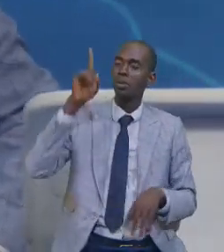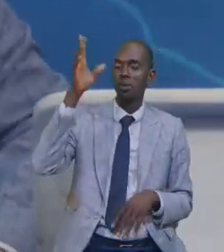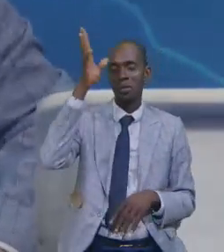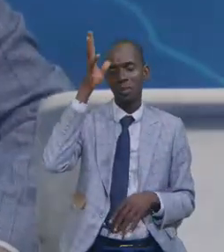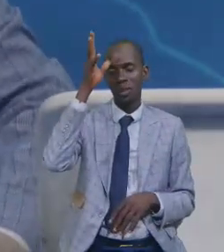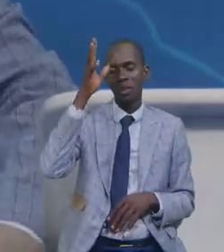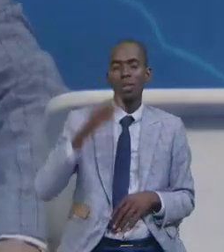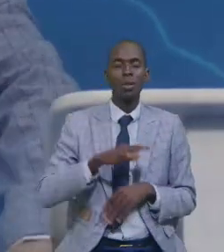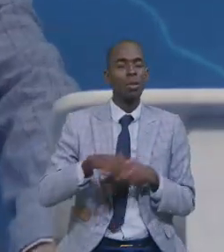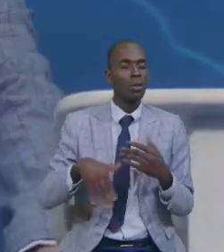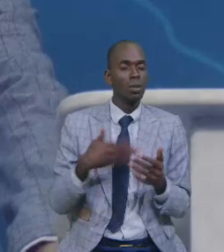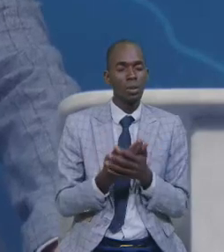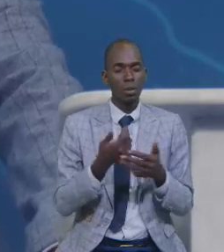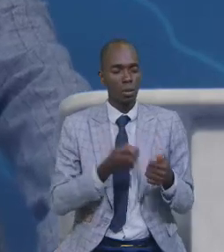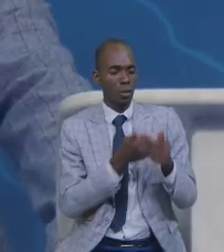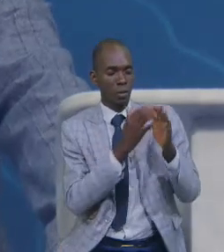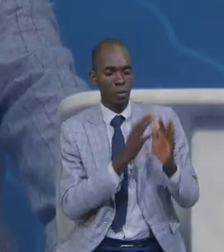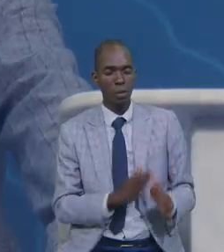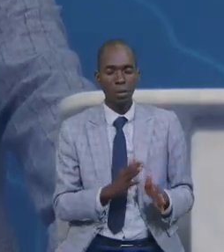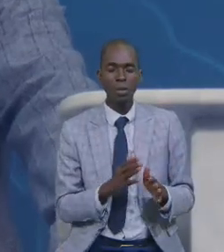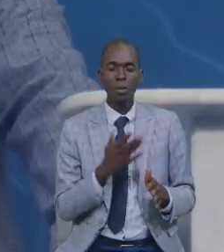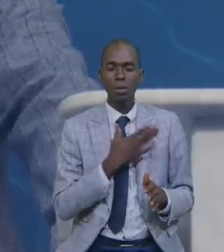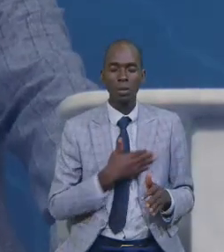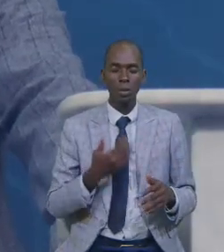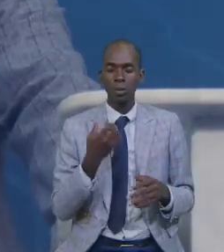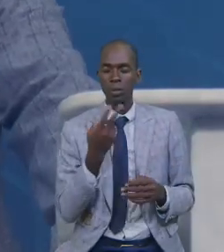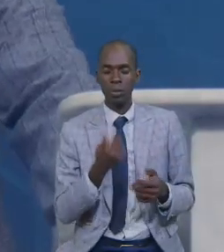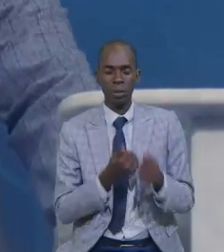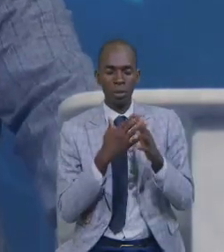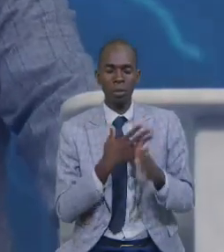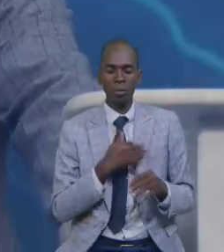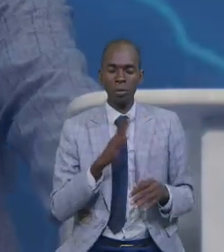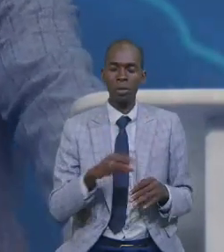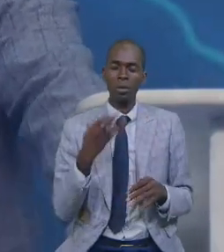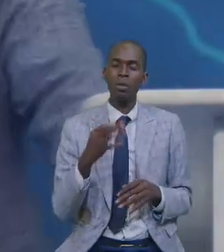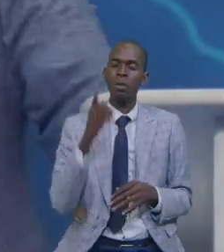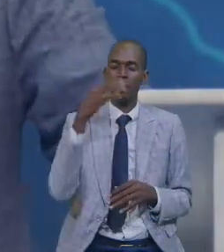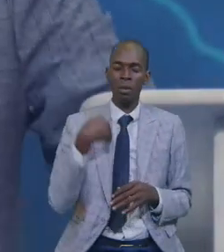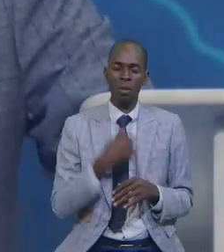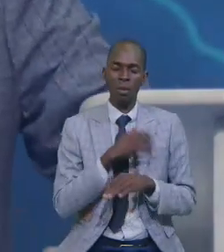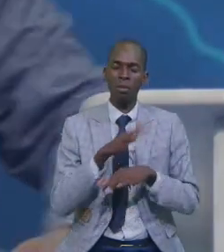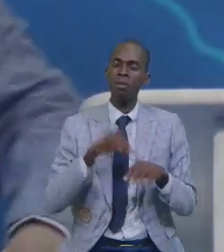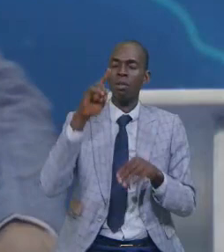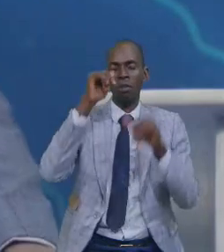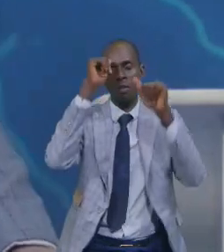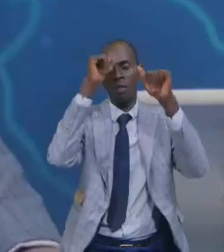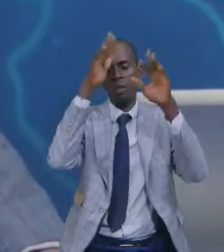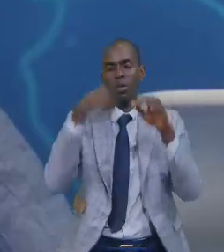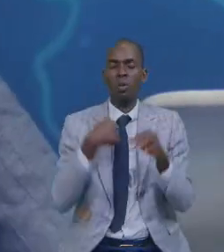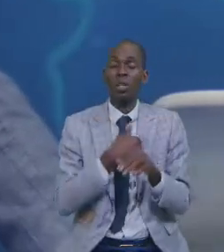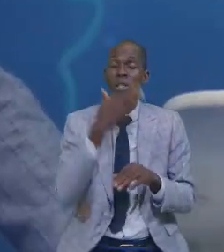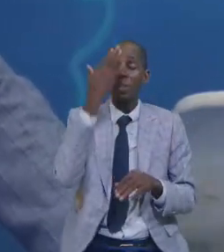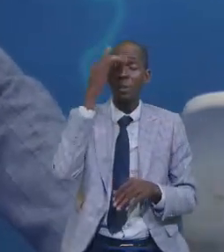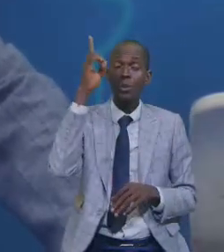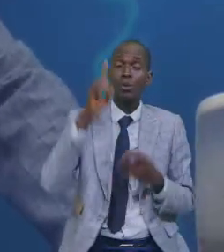his followers and all the disciples and children of God will call you Father. We know you to be